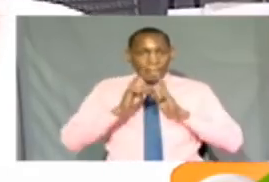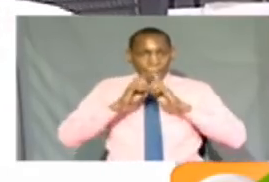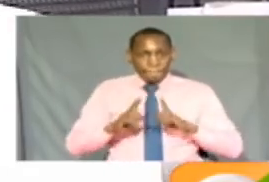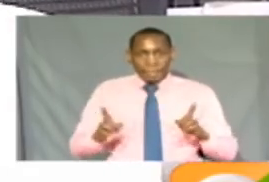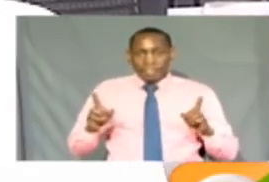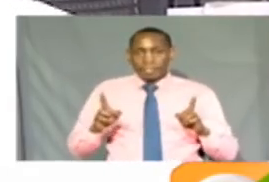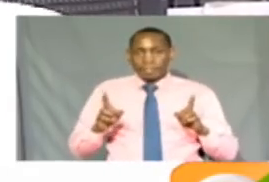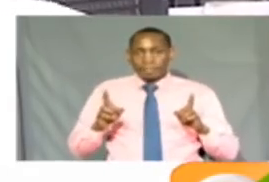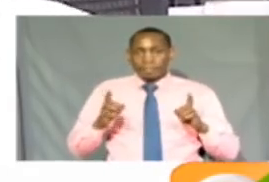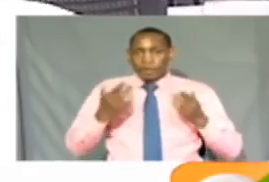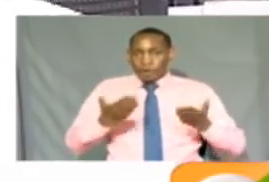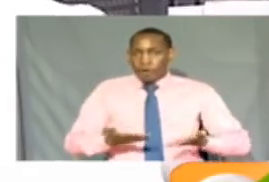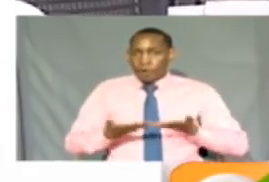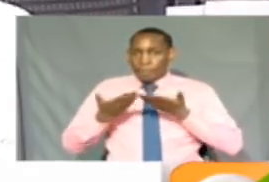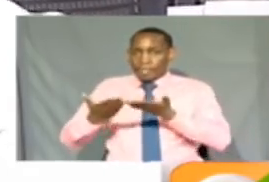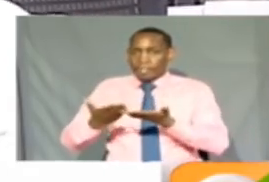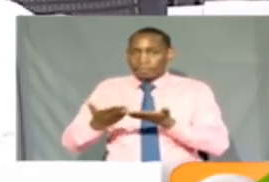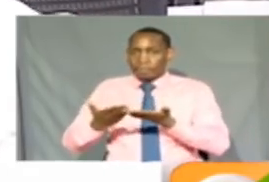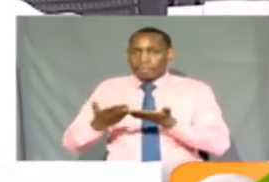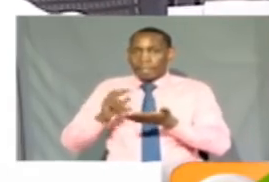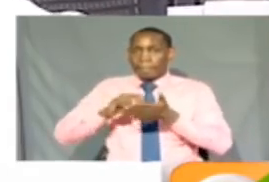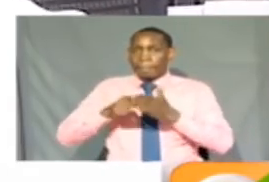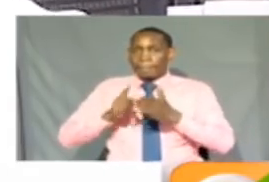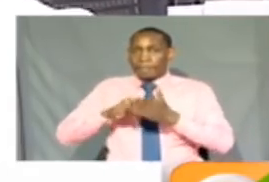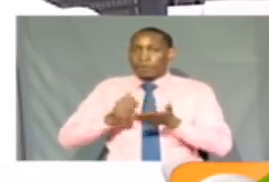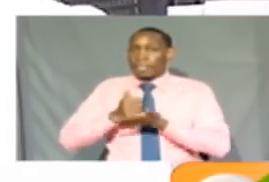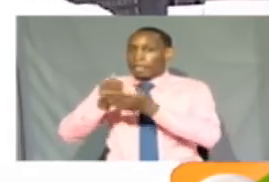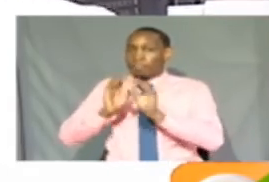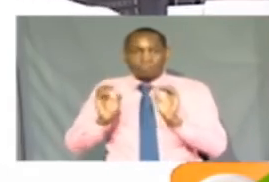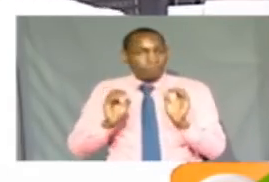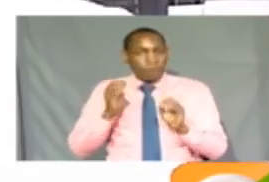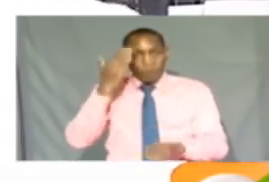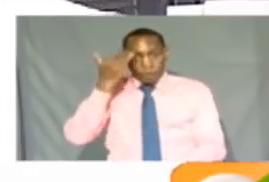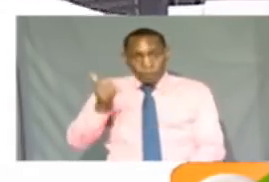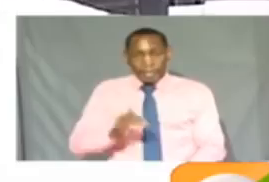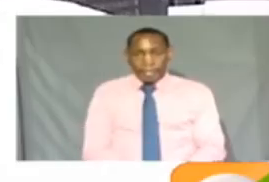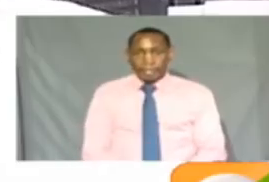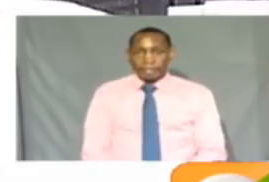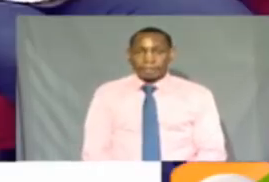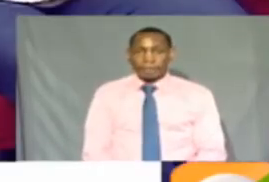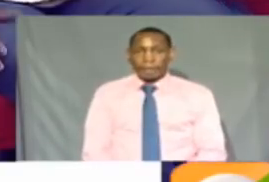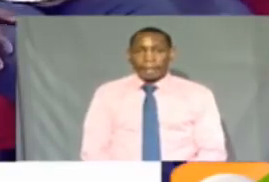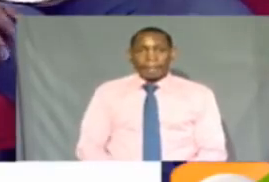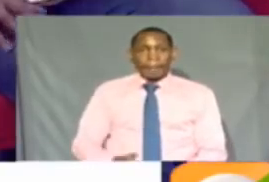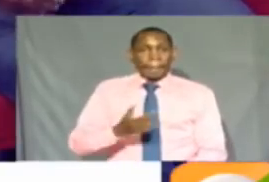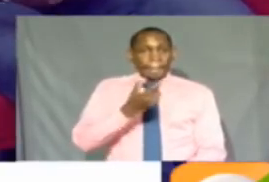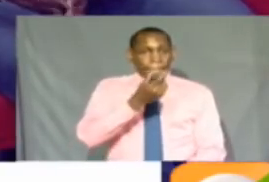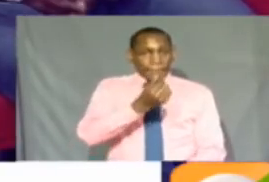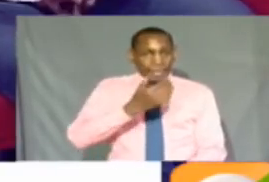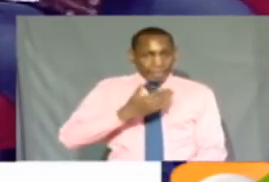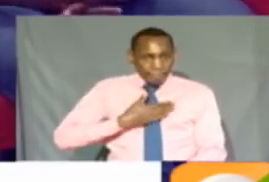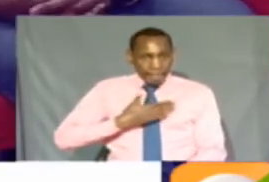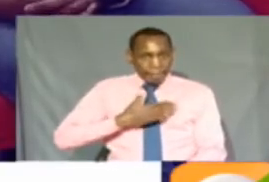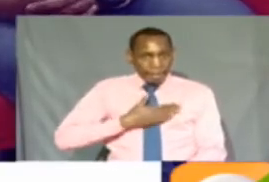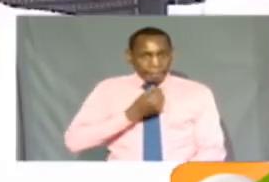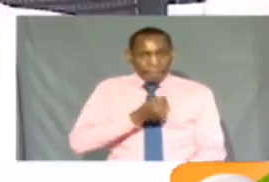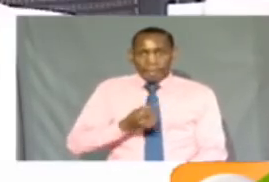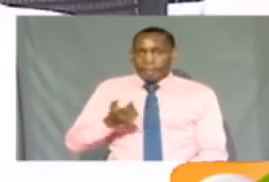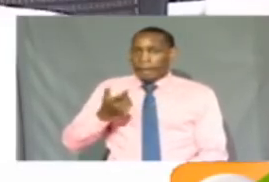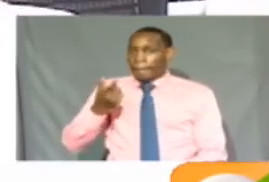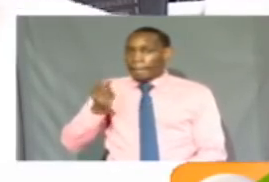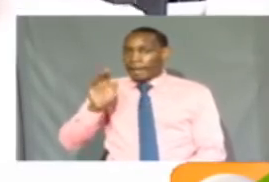bringing something to the table doesn't mean I'll also chip in. Because my money is my money. Your money is our